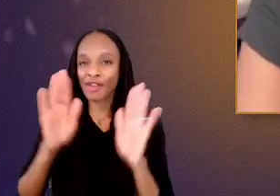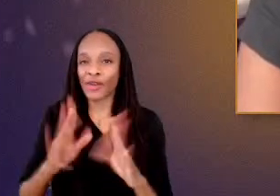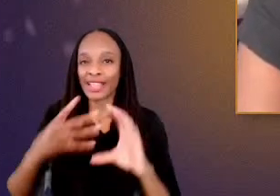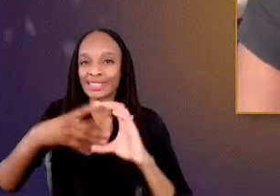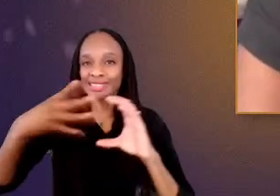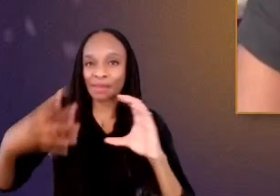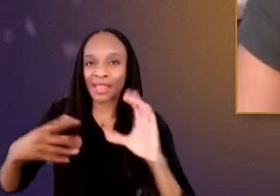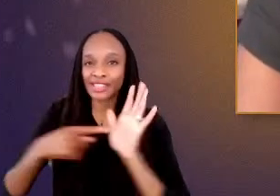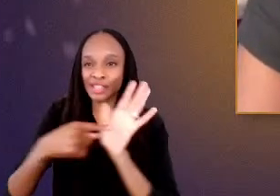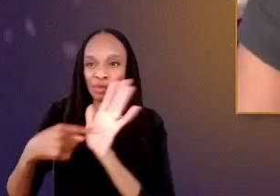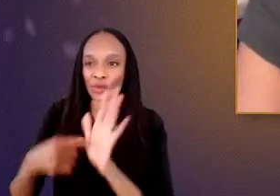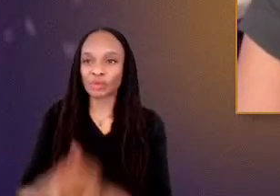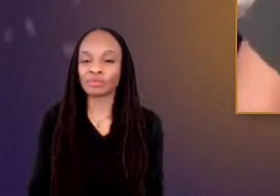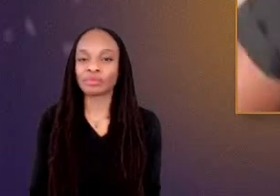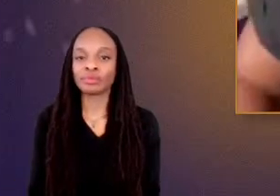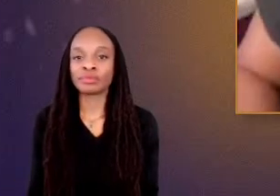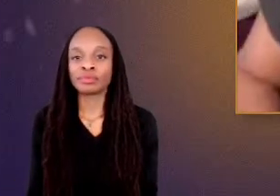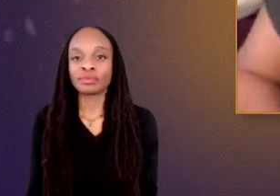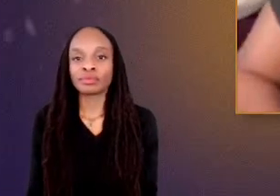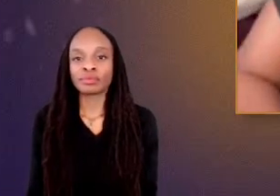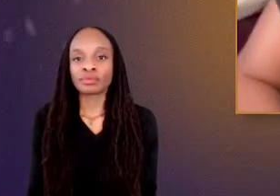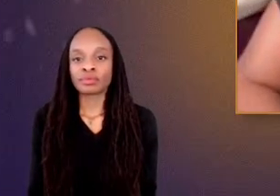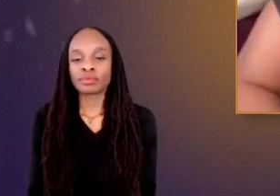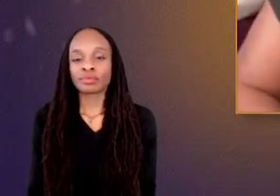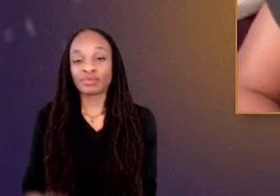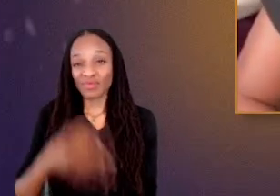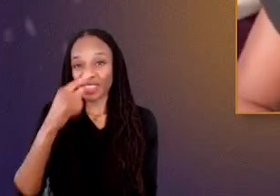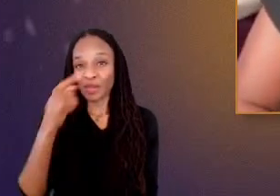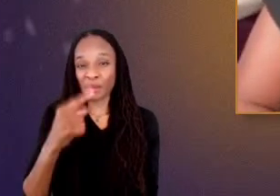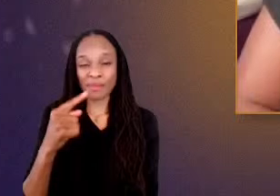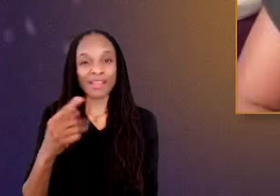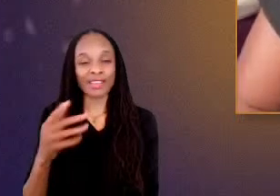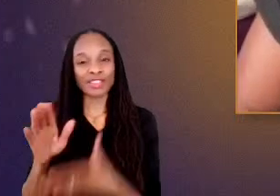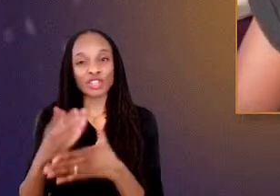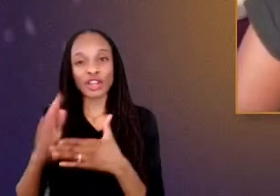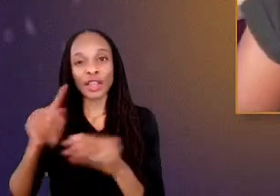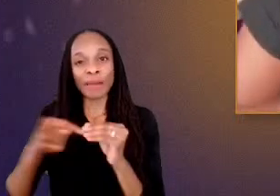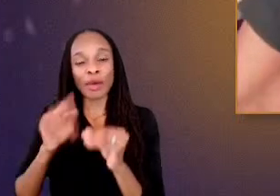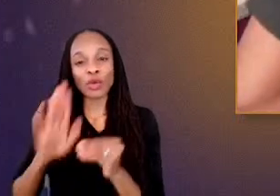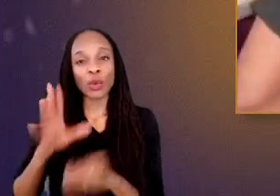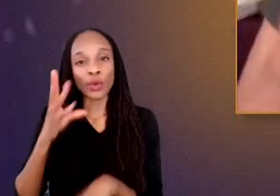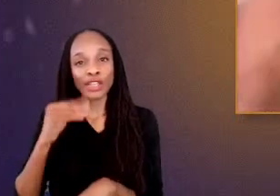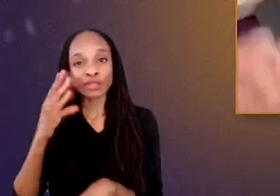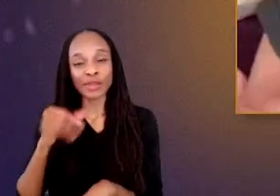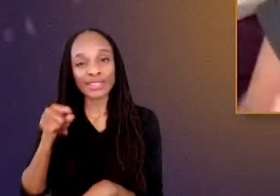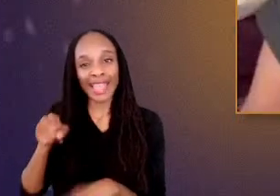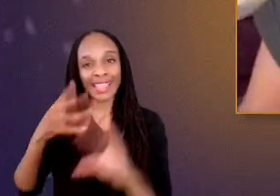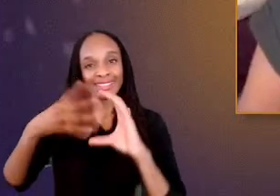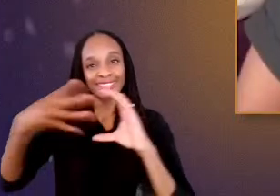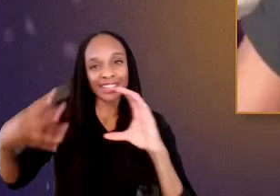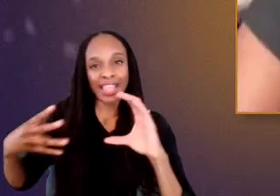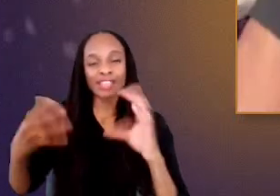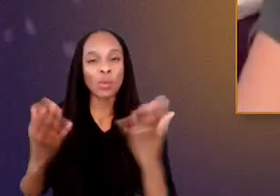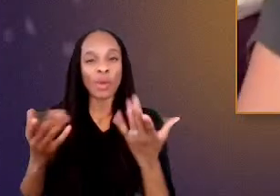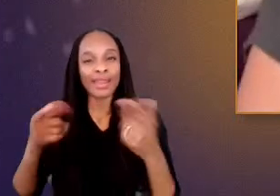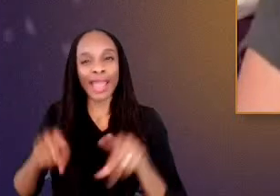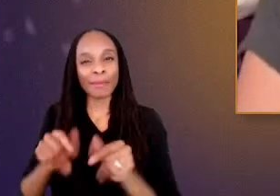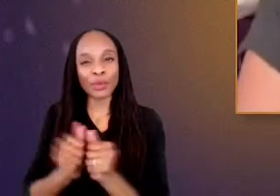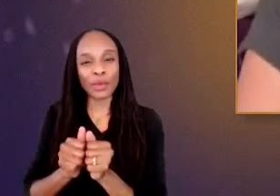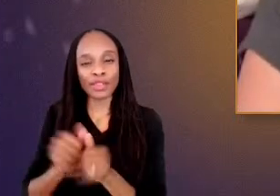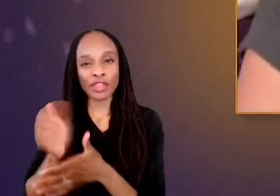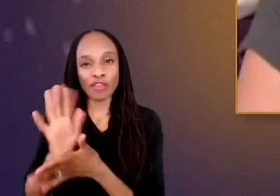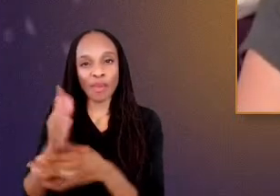Can you talk a little bit about your experience at Sundance and what happened with the film after its premiere.